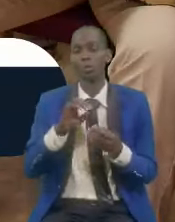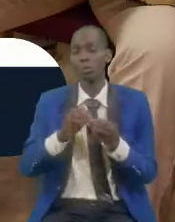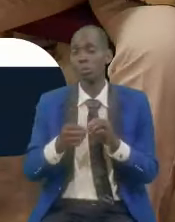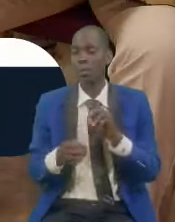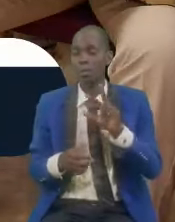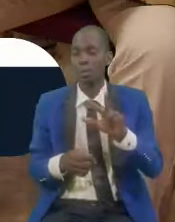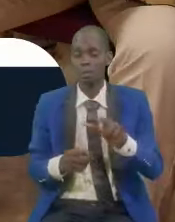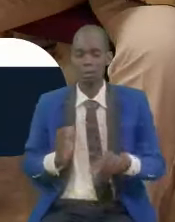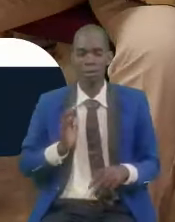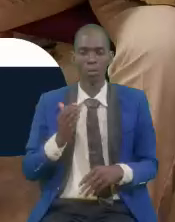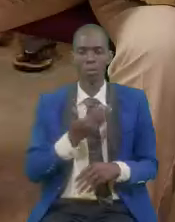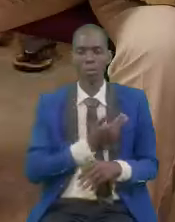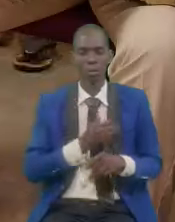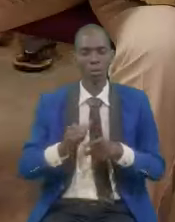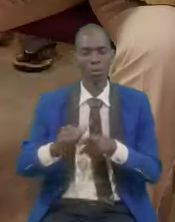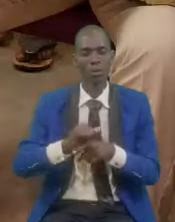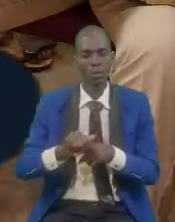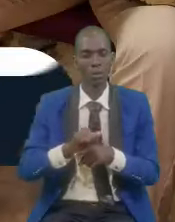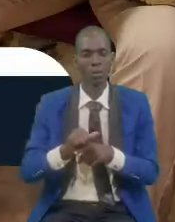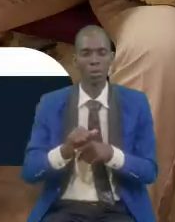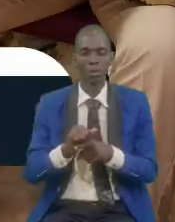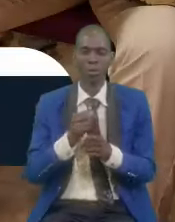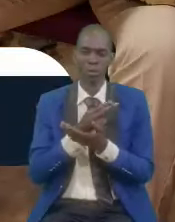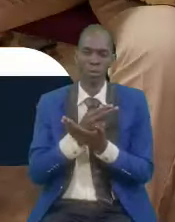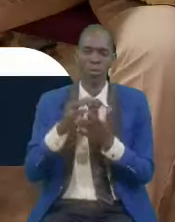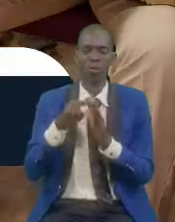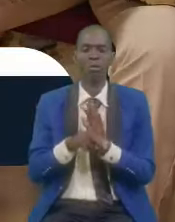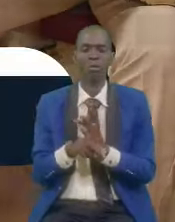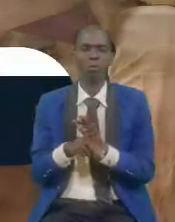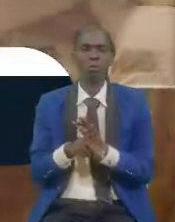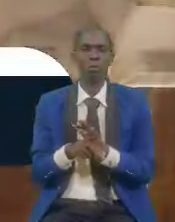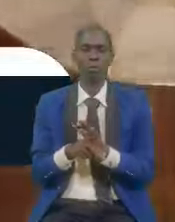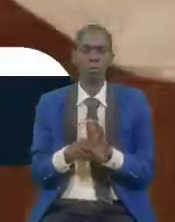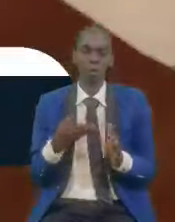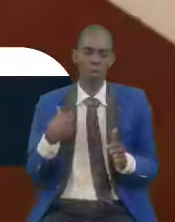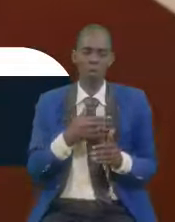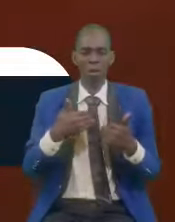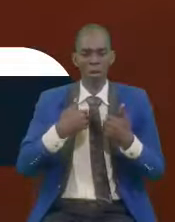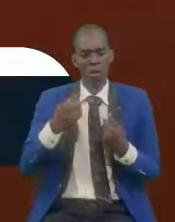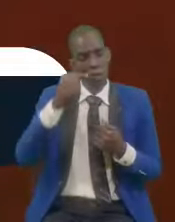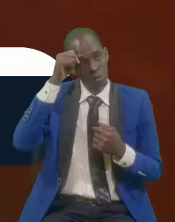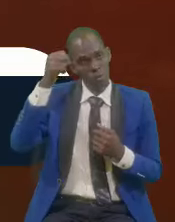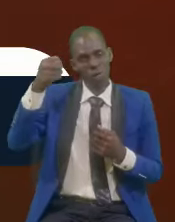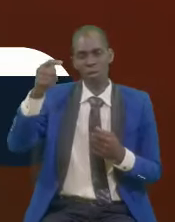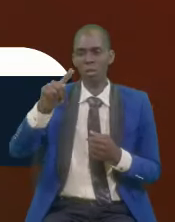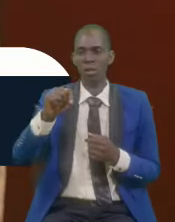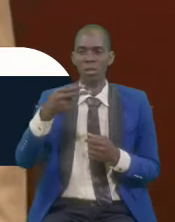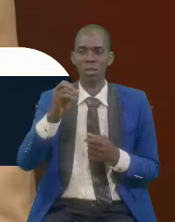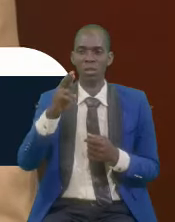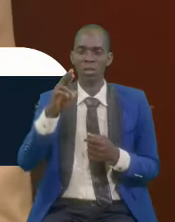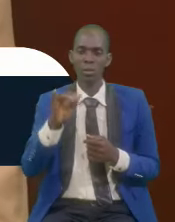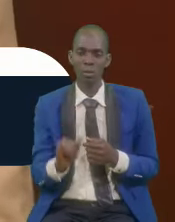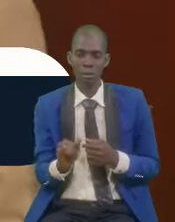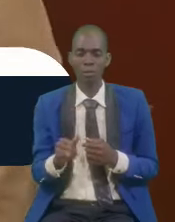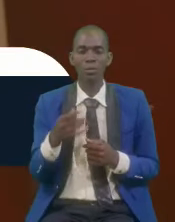our practical godliness. The theoretical godliness, the one